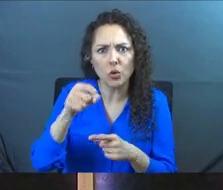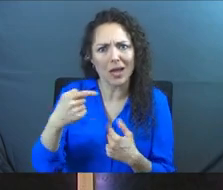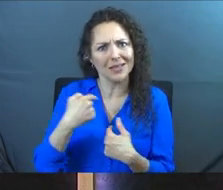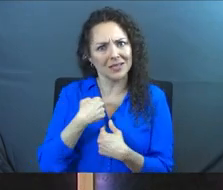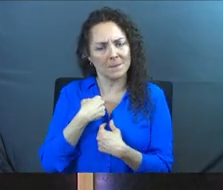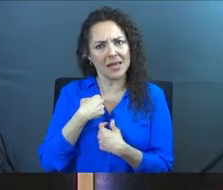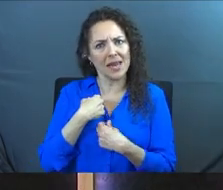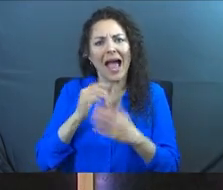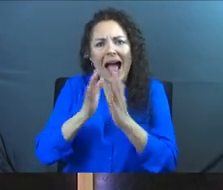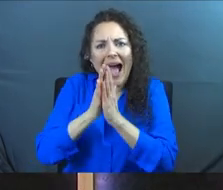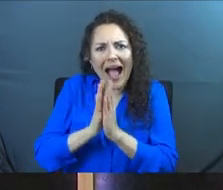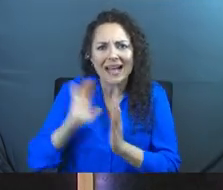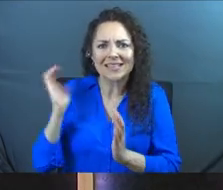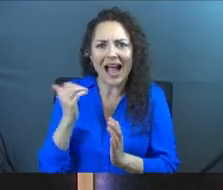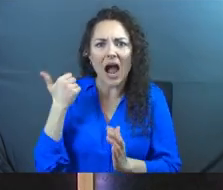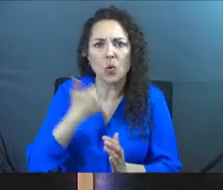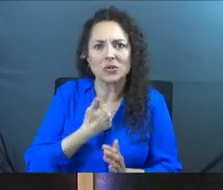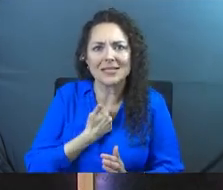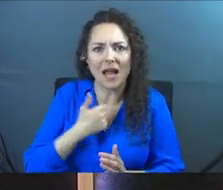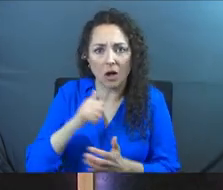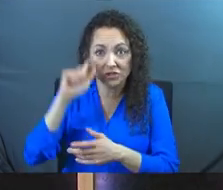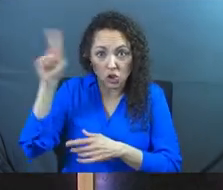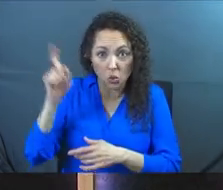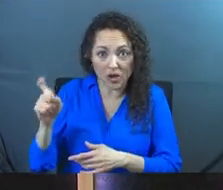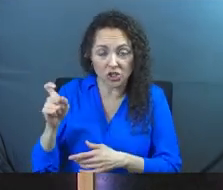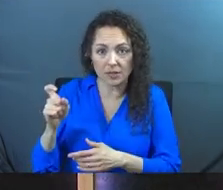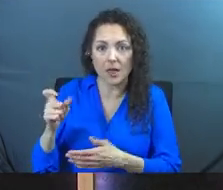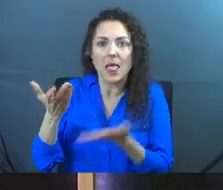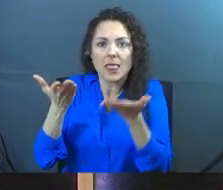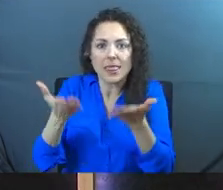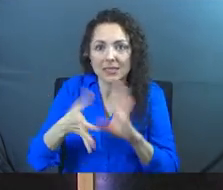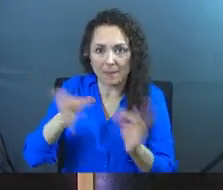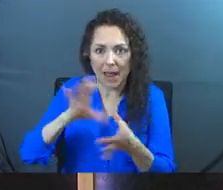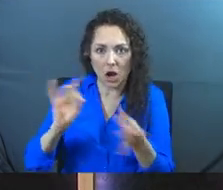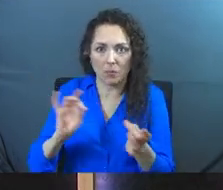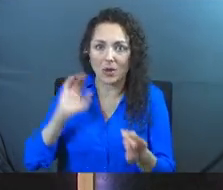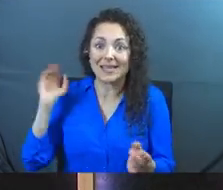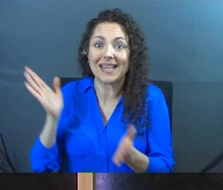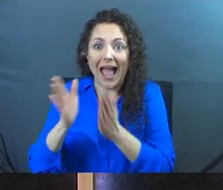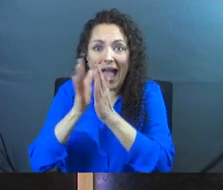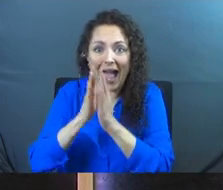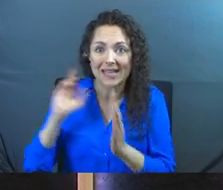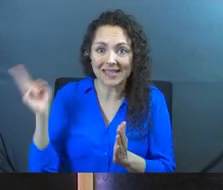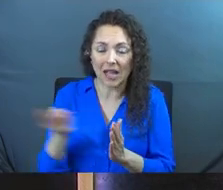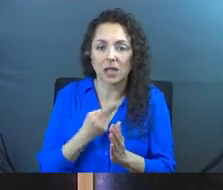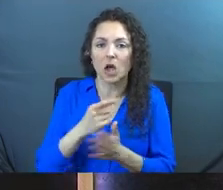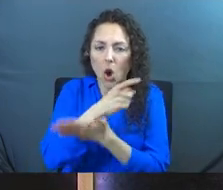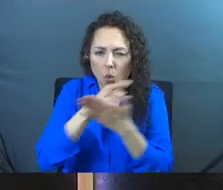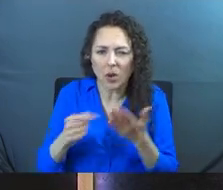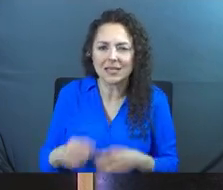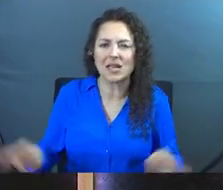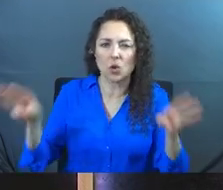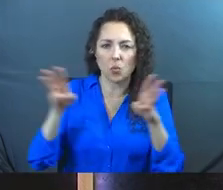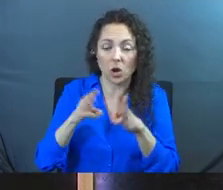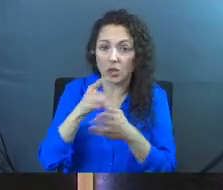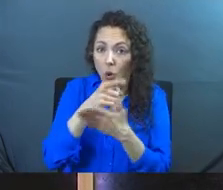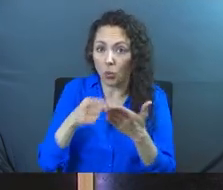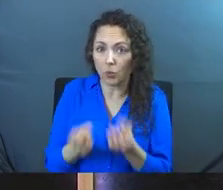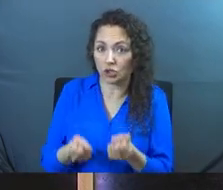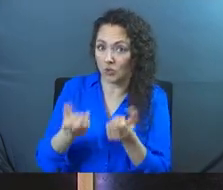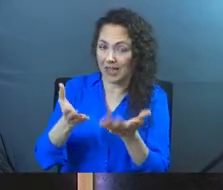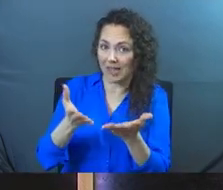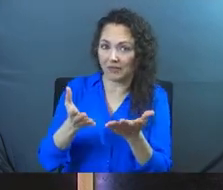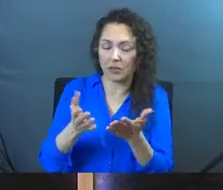to me? We need to ask ourselves the question because that's what this parable is asking us. What's it worth to you? What would you give? What's it